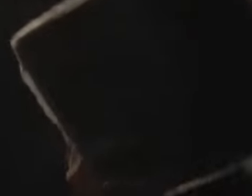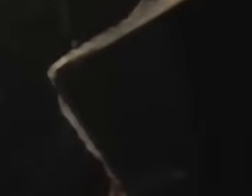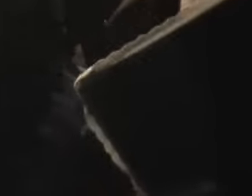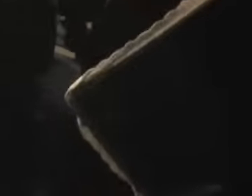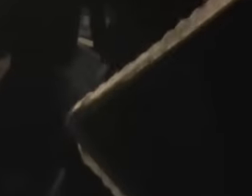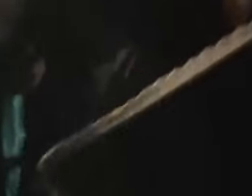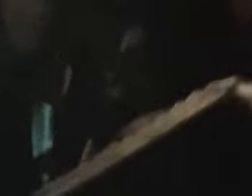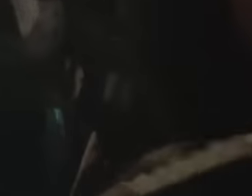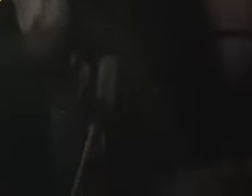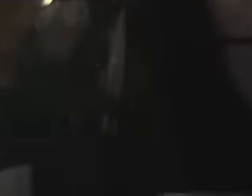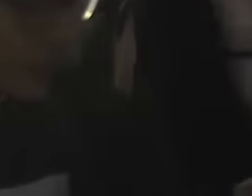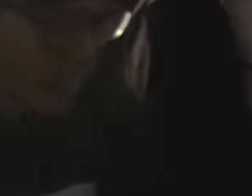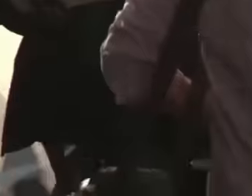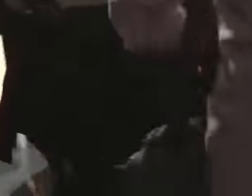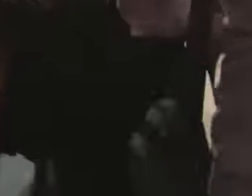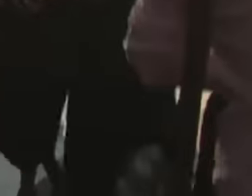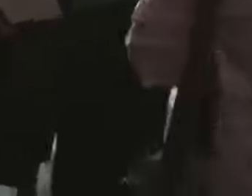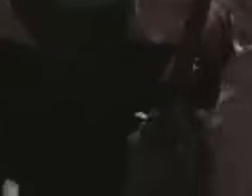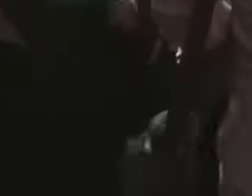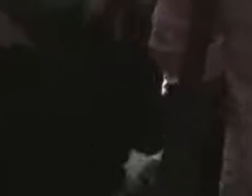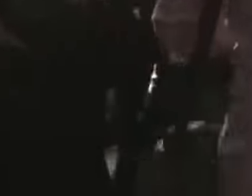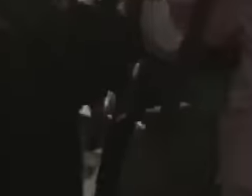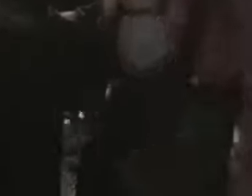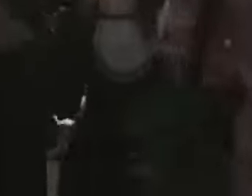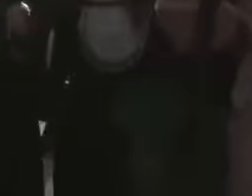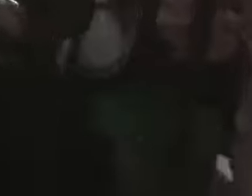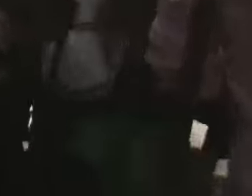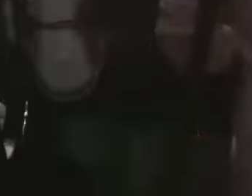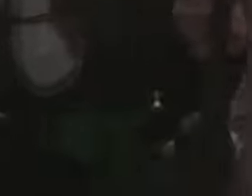you are. One day my father,